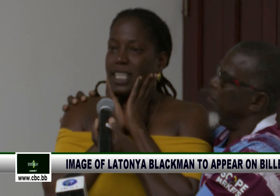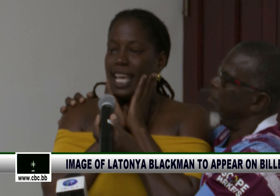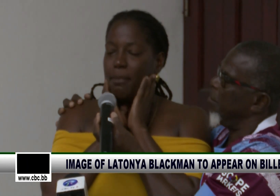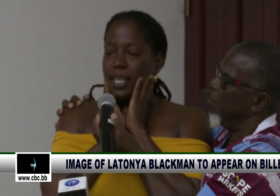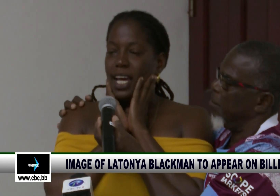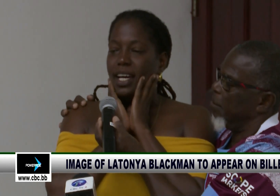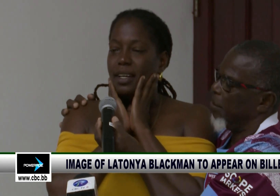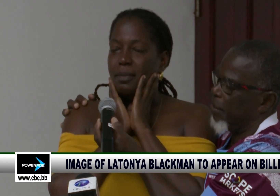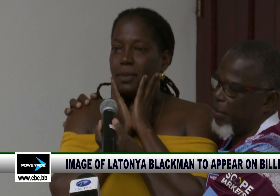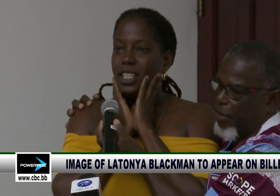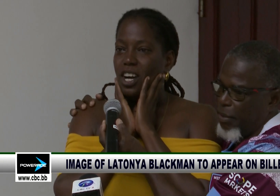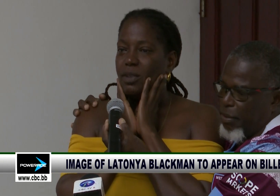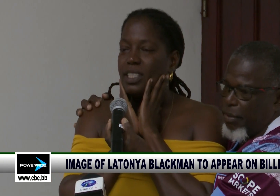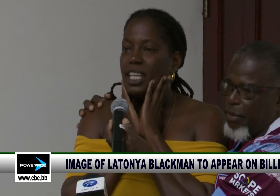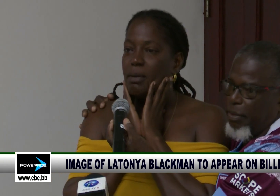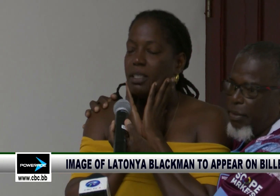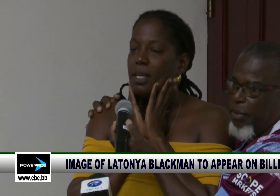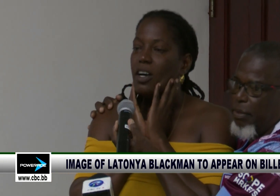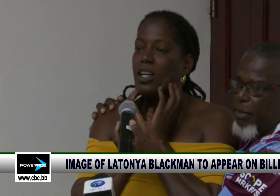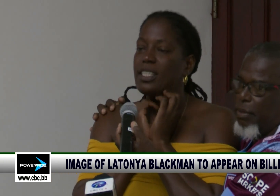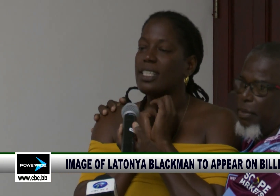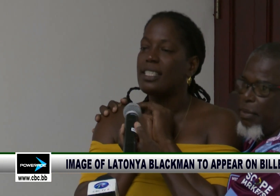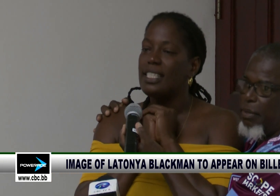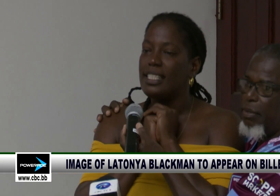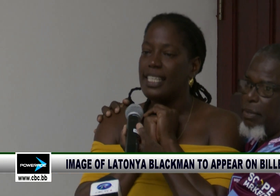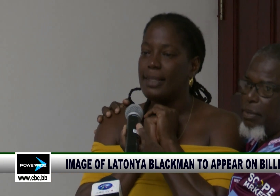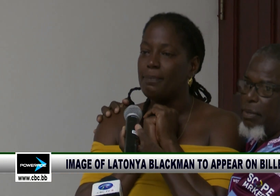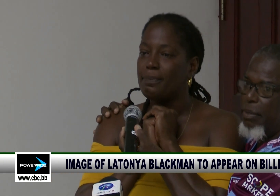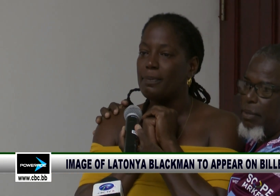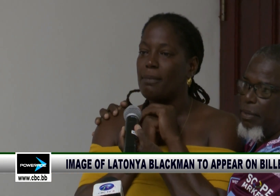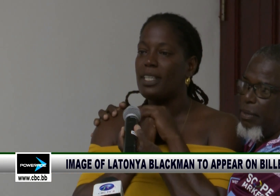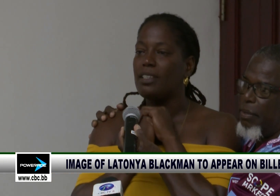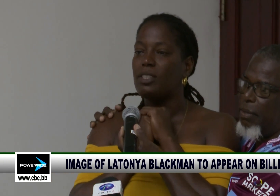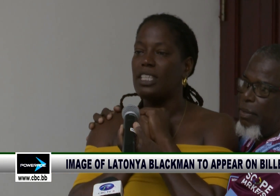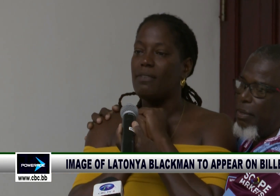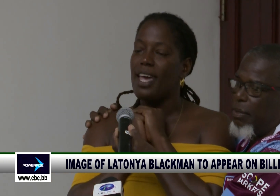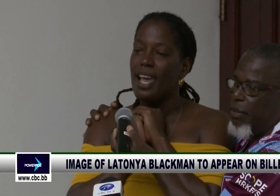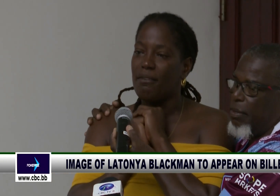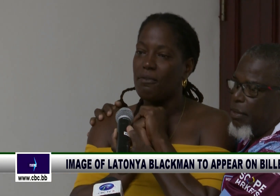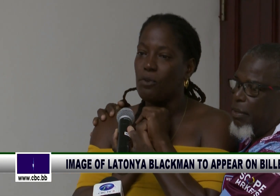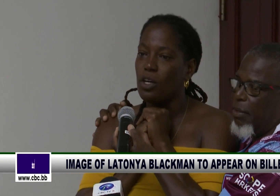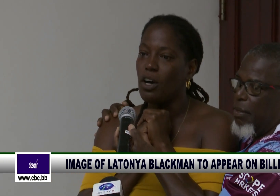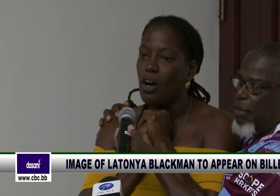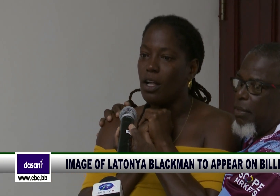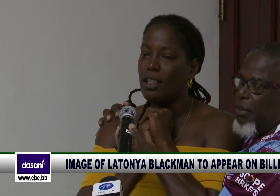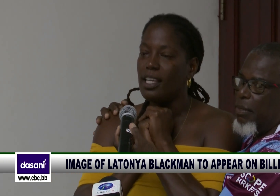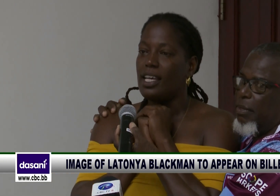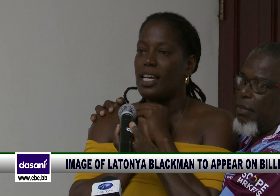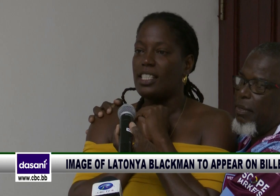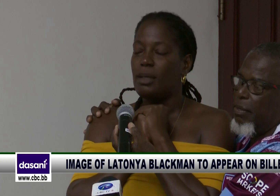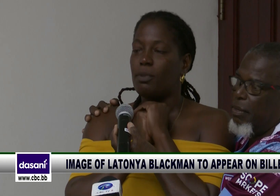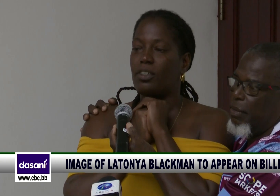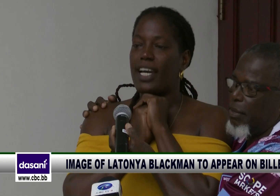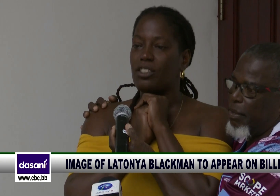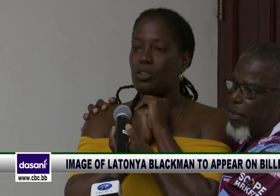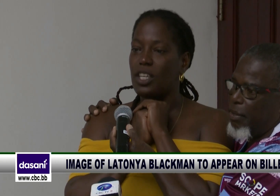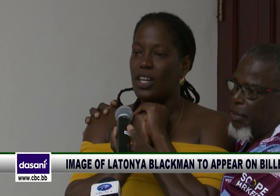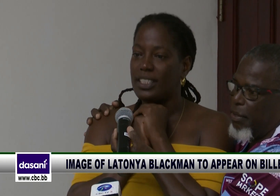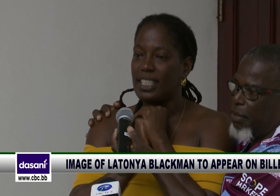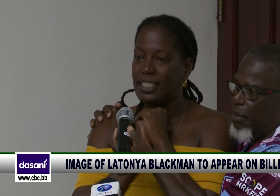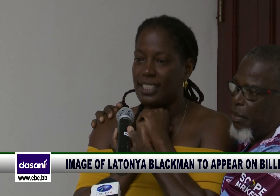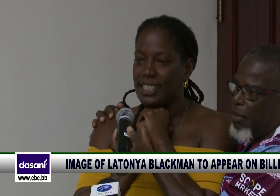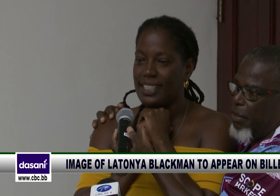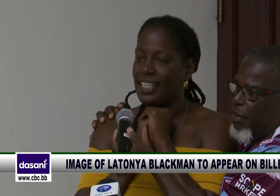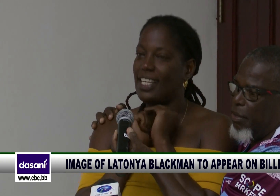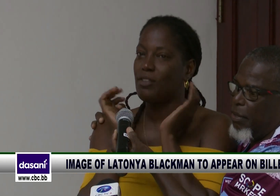I'm just happy that my daughter was able to make it on the 16 team. My mother received every phone call as she progressed through the